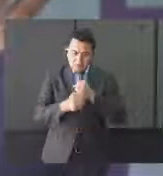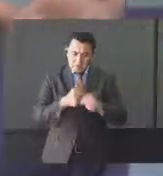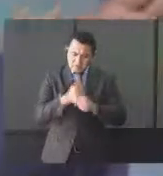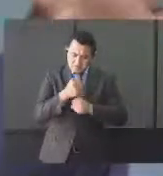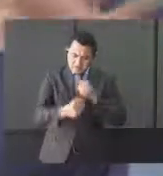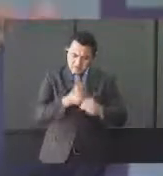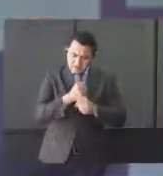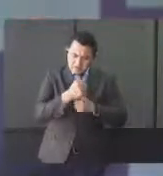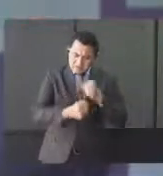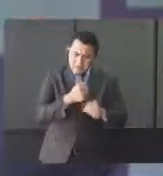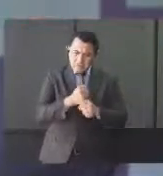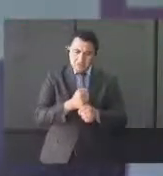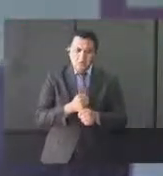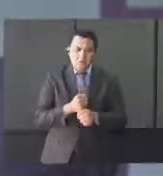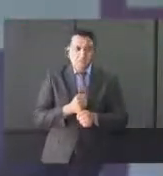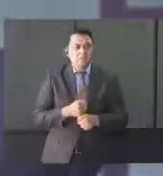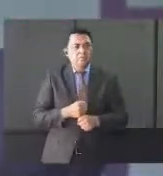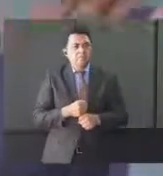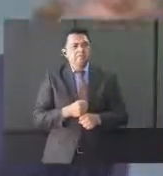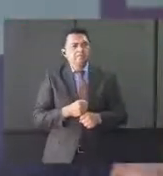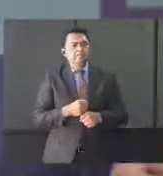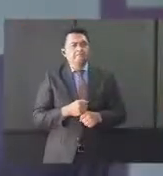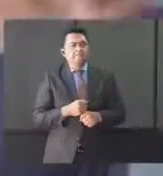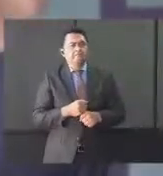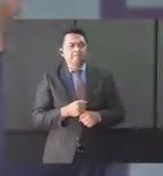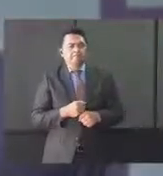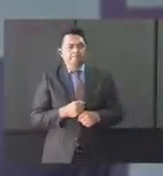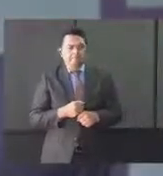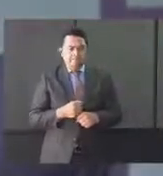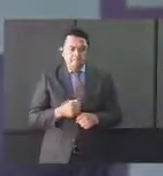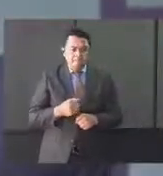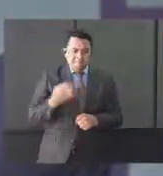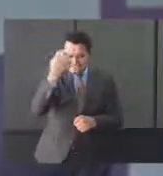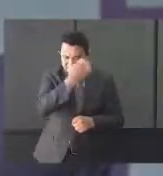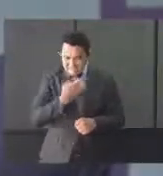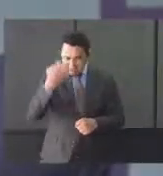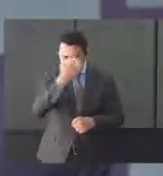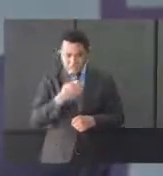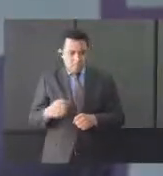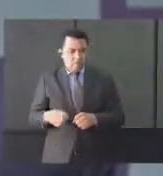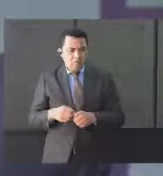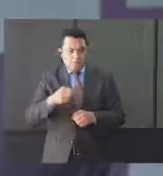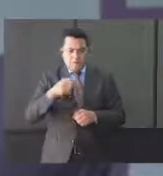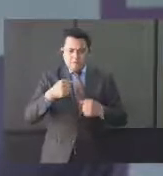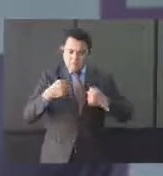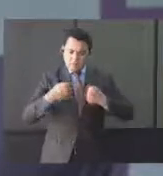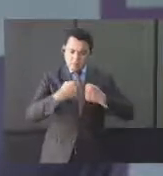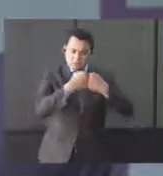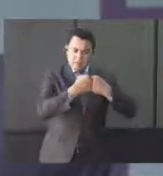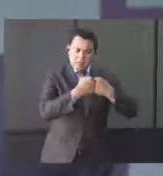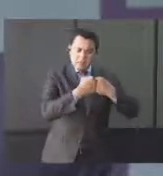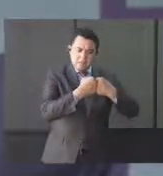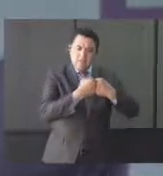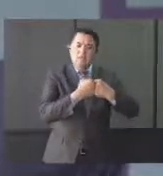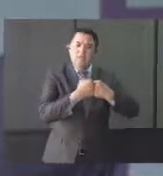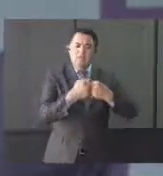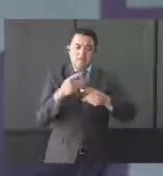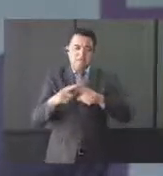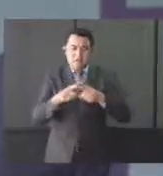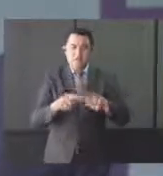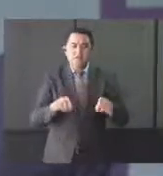that analyzes the situation of 5 to 6 borders of the world. Every year we have analyzed the